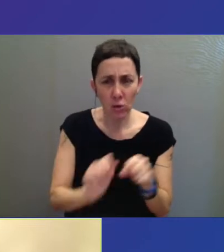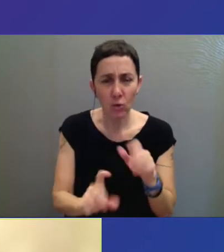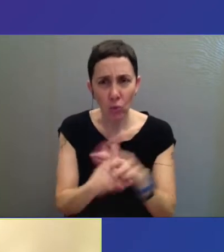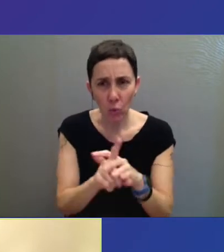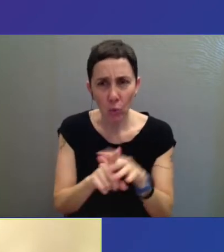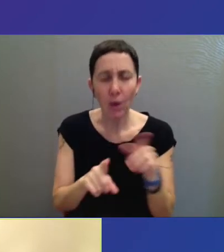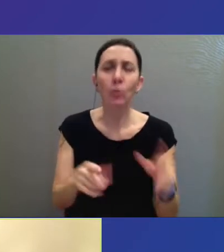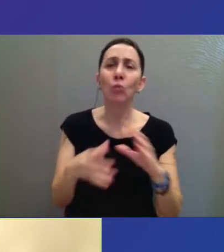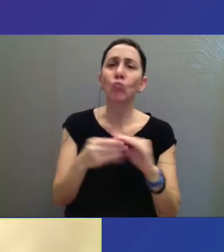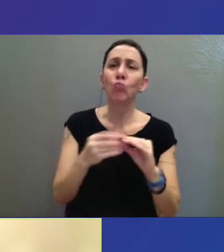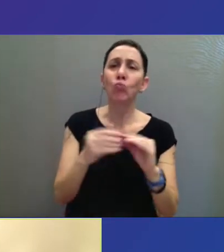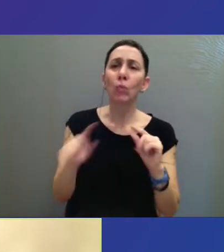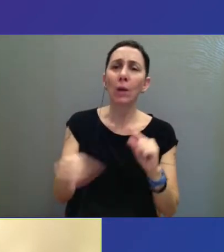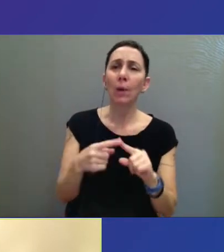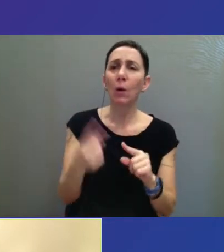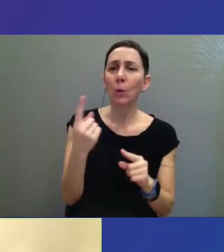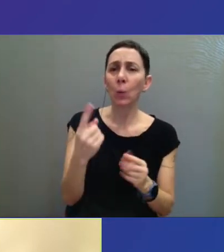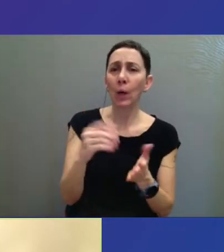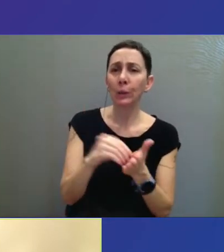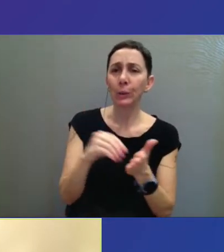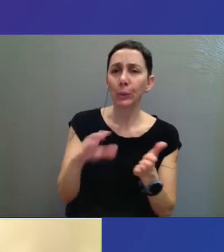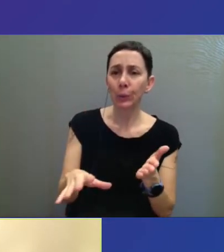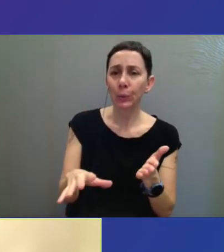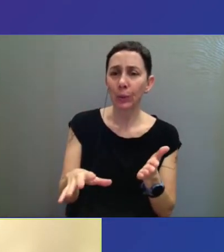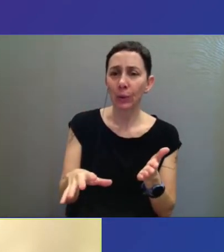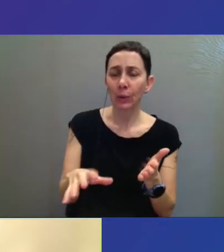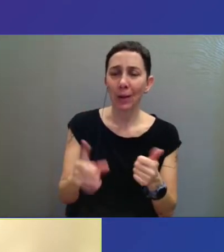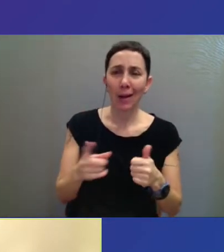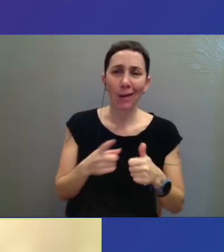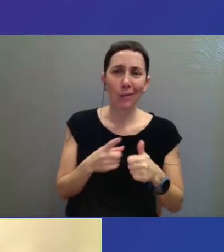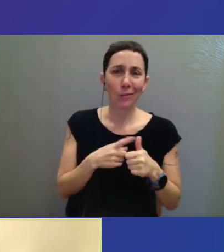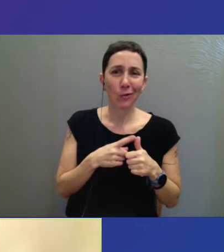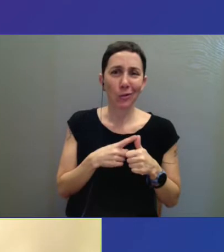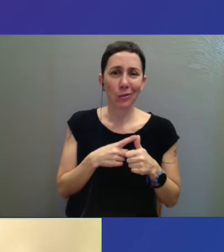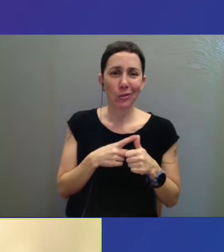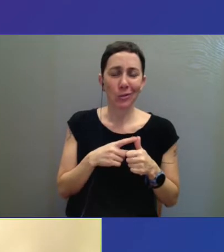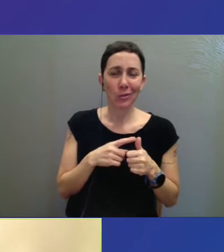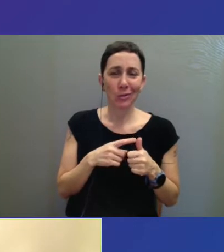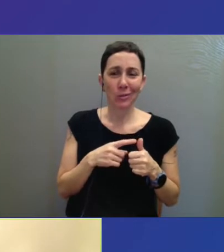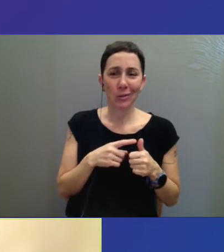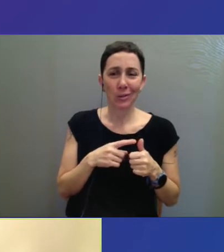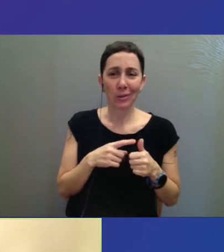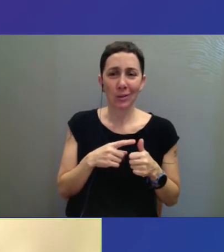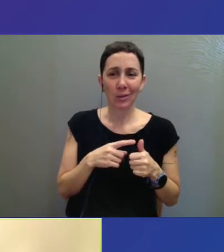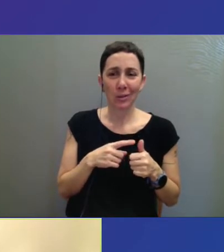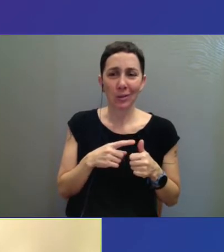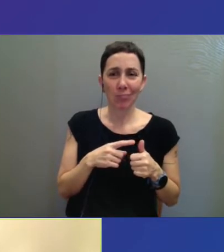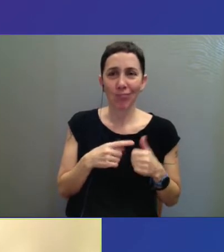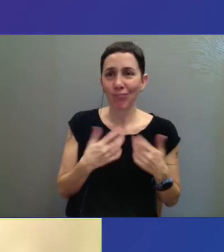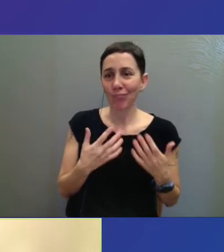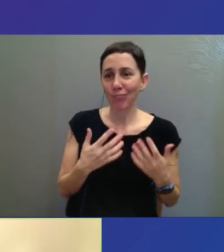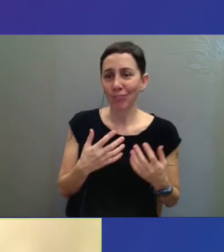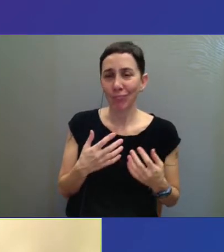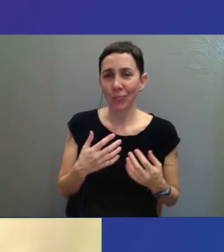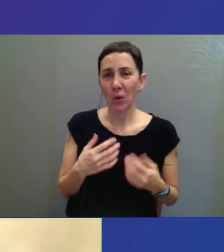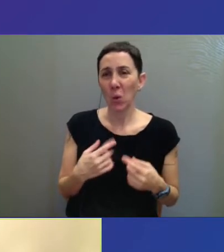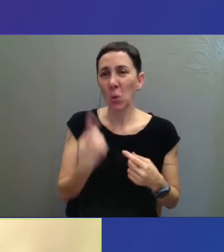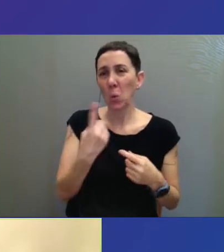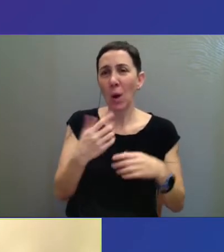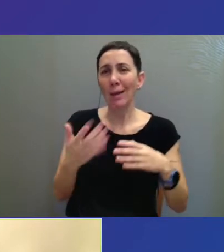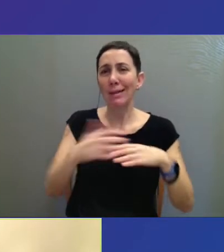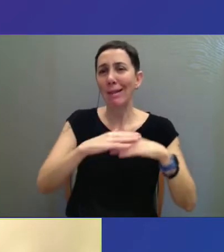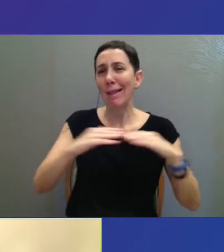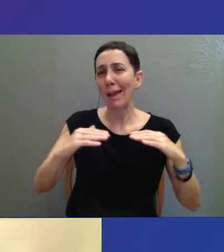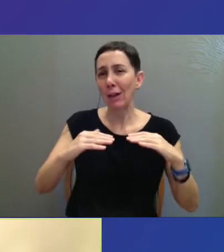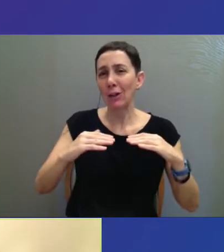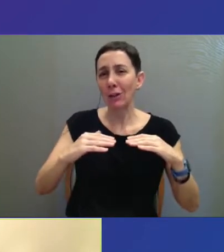your student that was at first kind of just one layer, and then